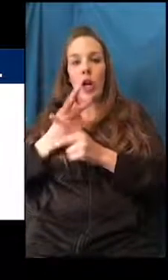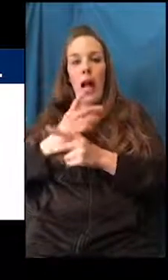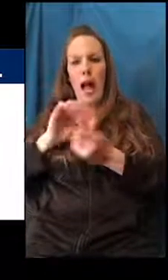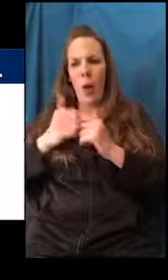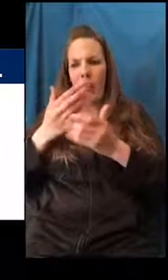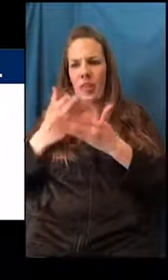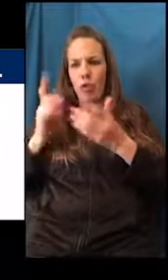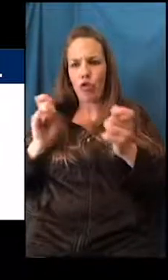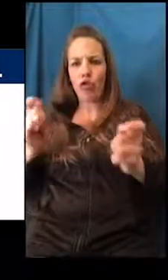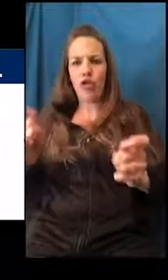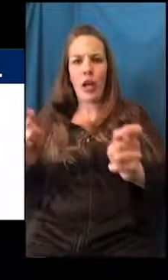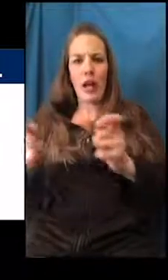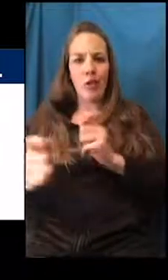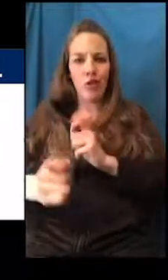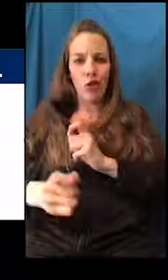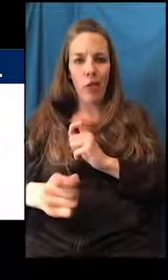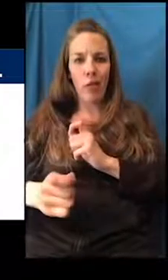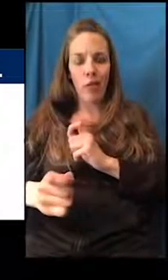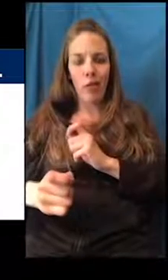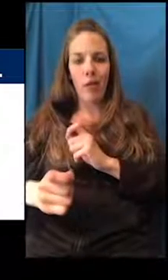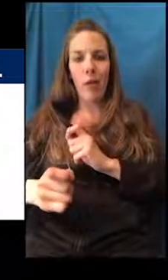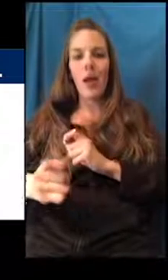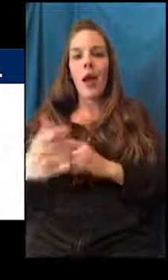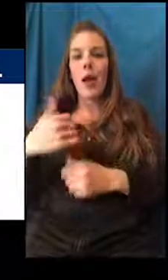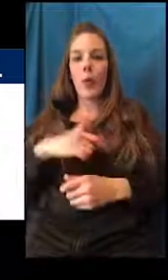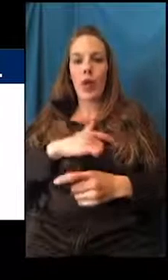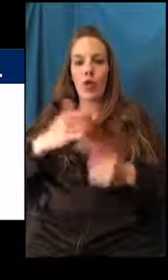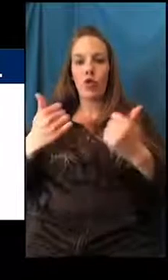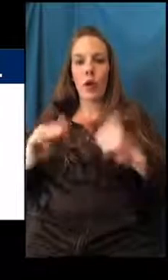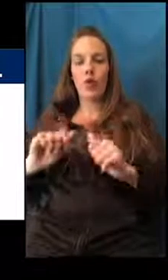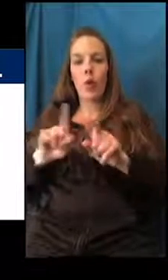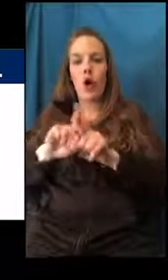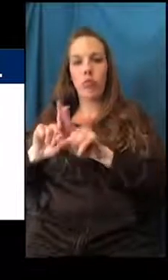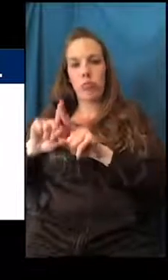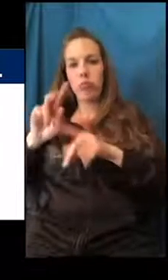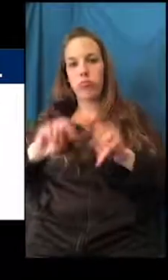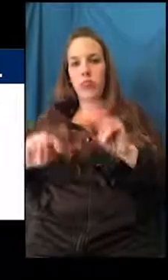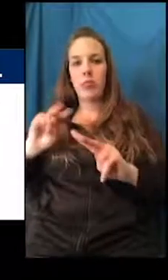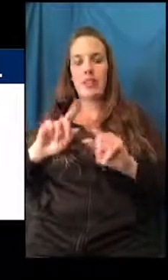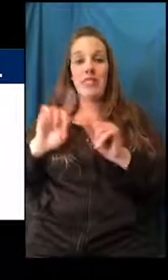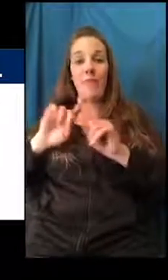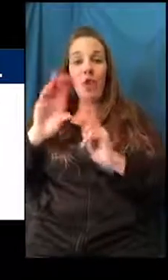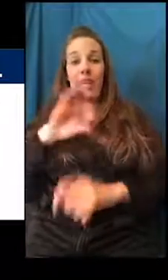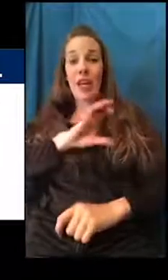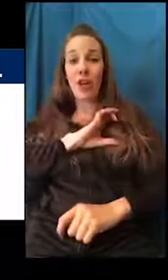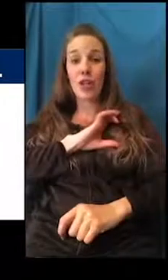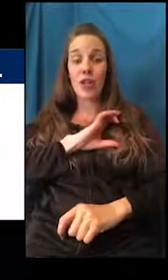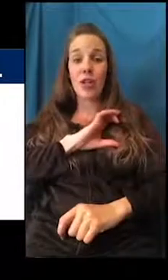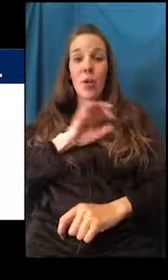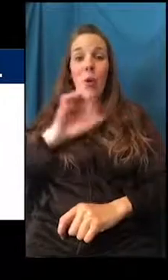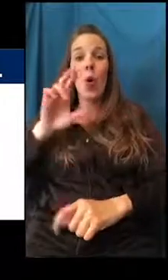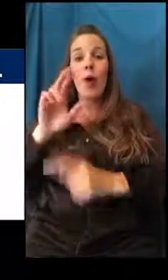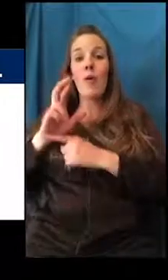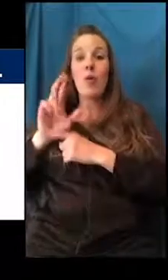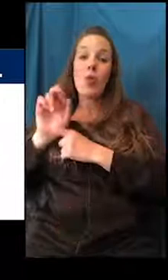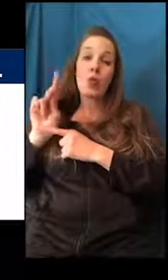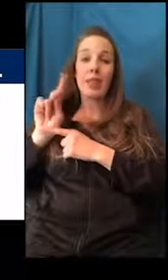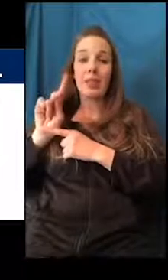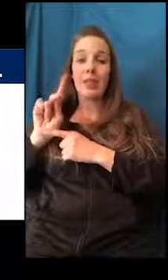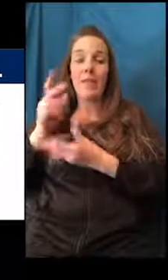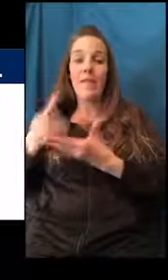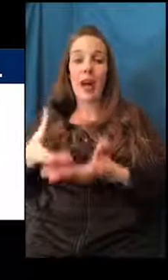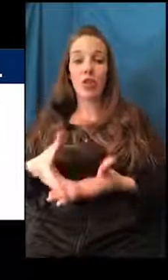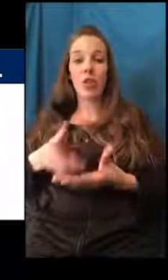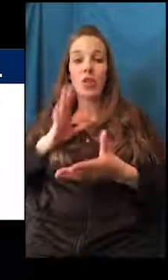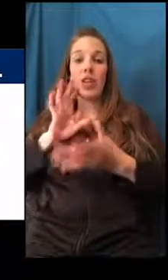time. And we're trying to also look at the different characteristics or risk factors that are